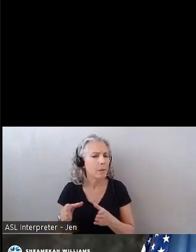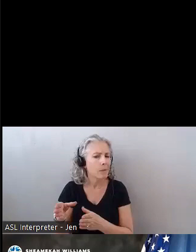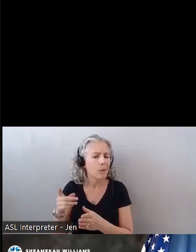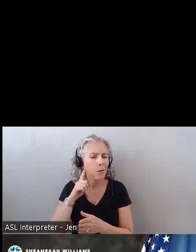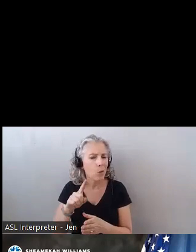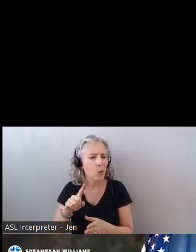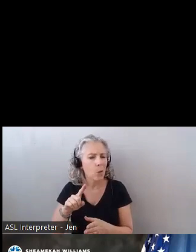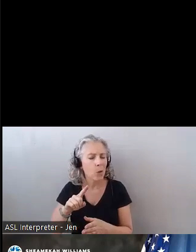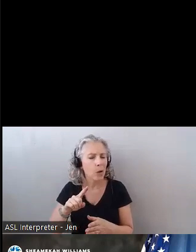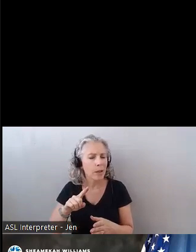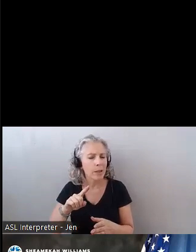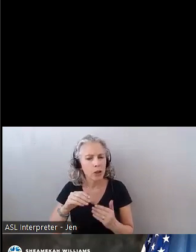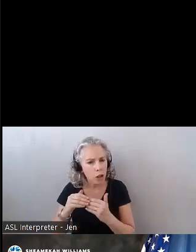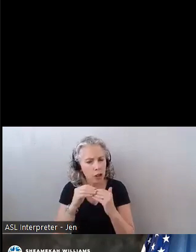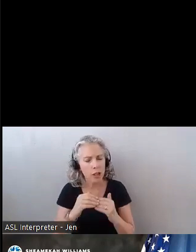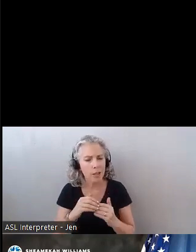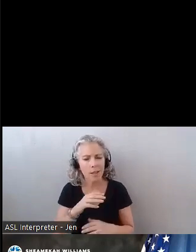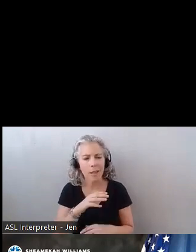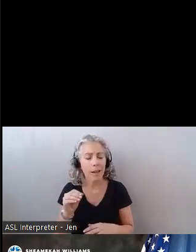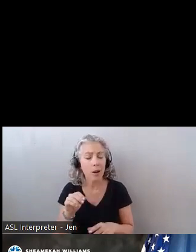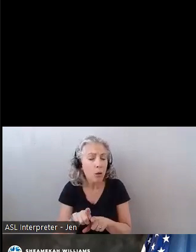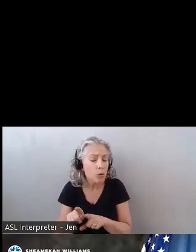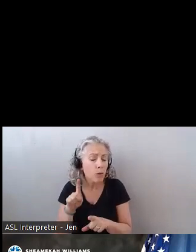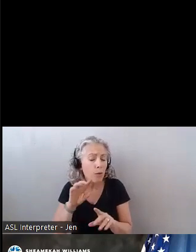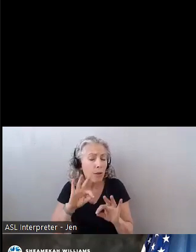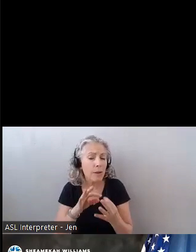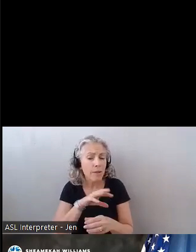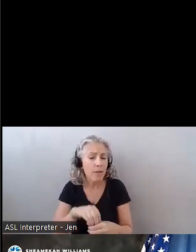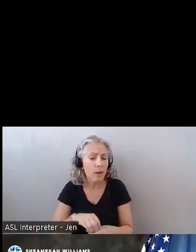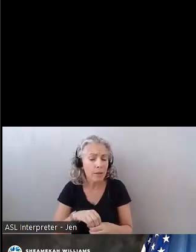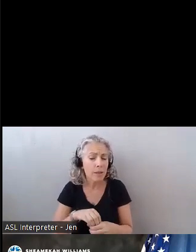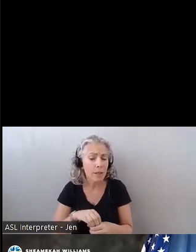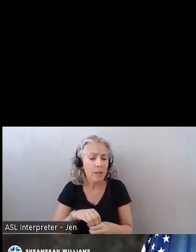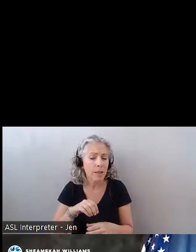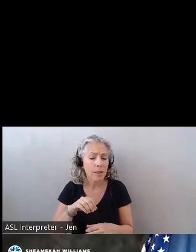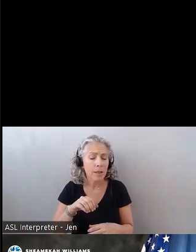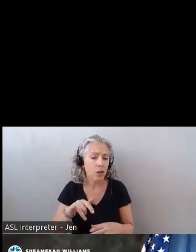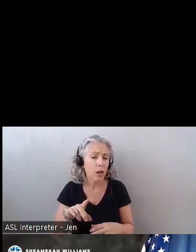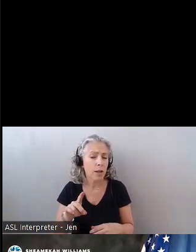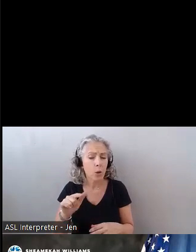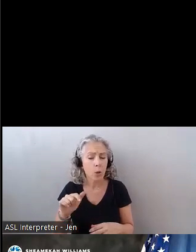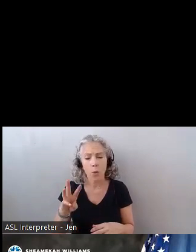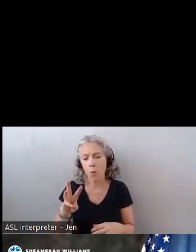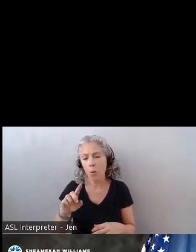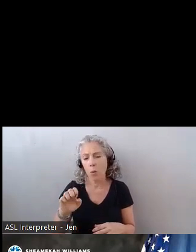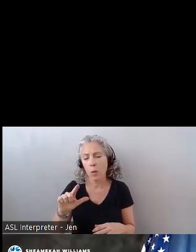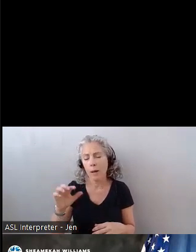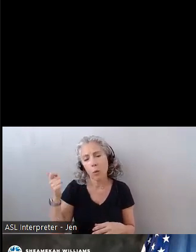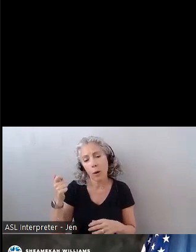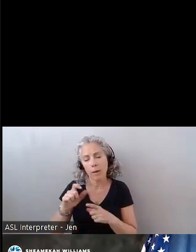justice as well as families that are involved in the child welfare system. It's important in this design to really look at